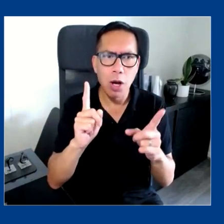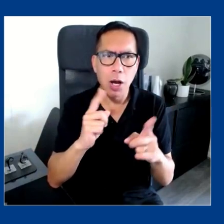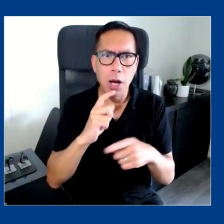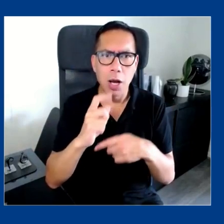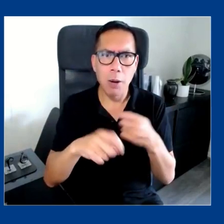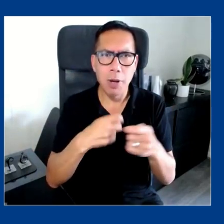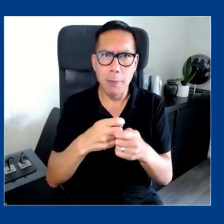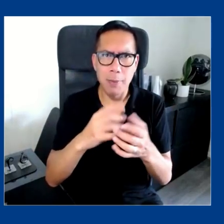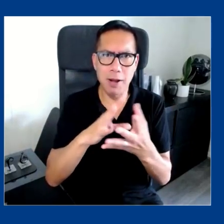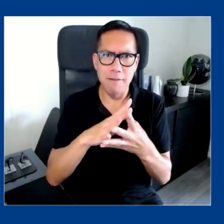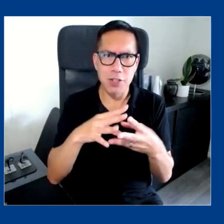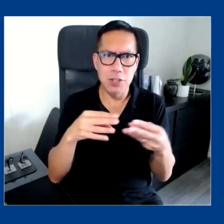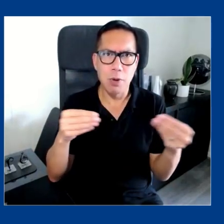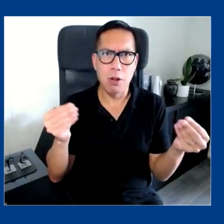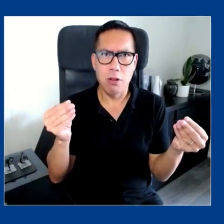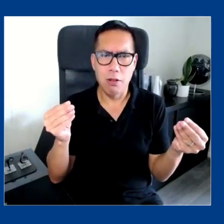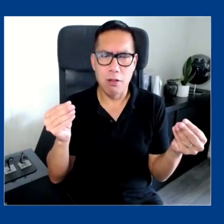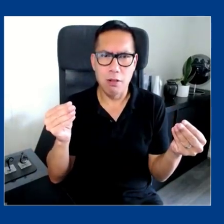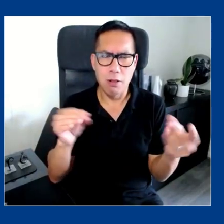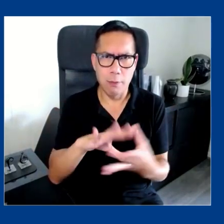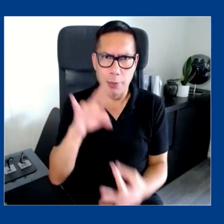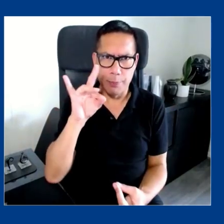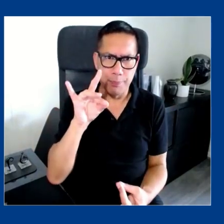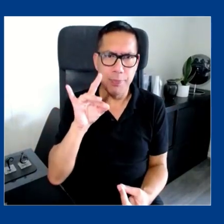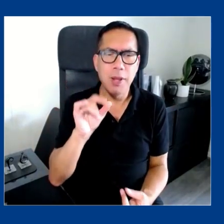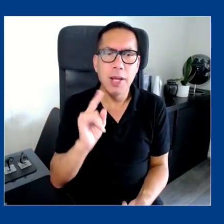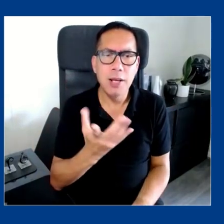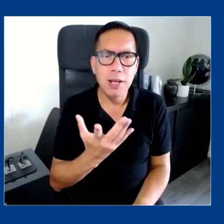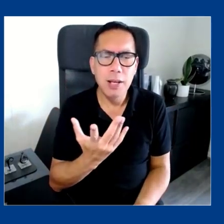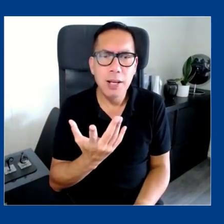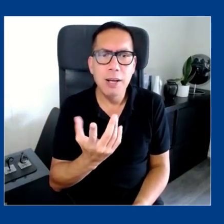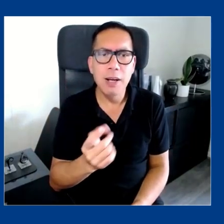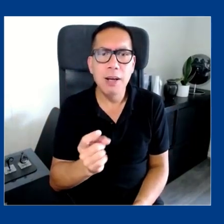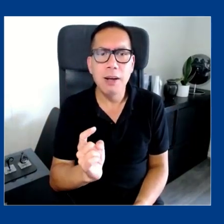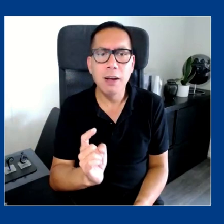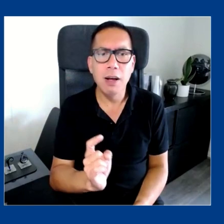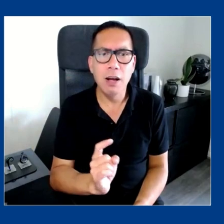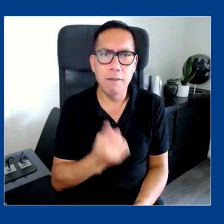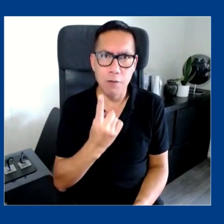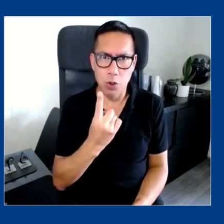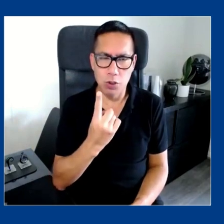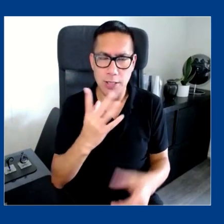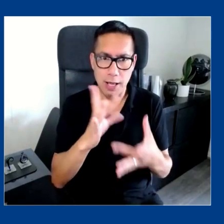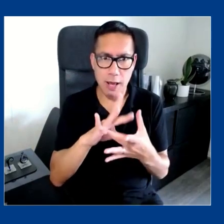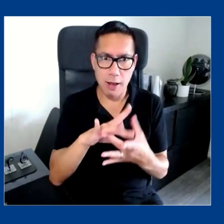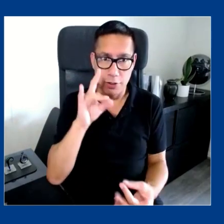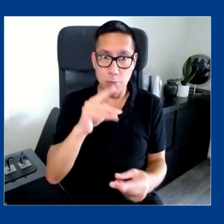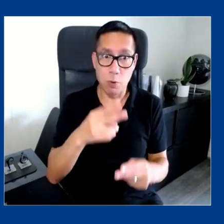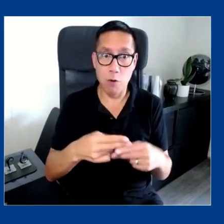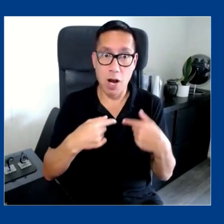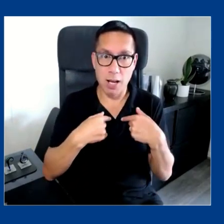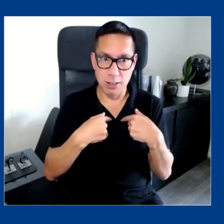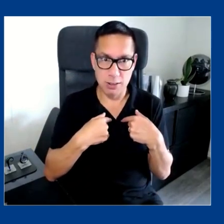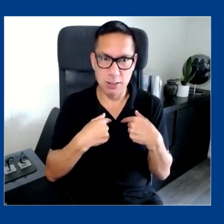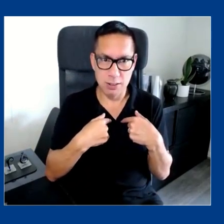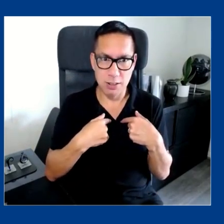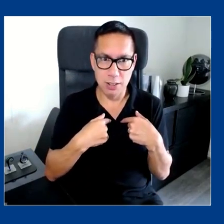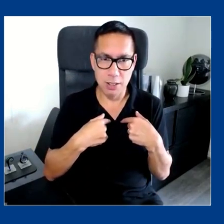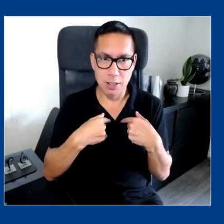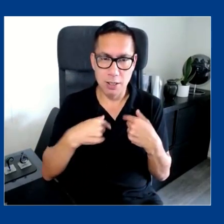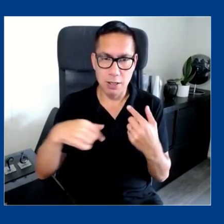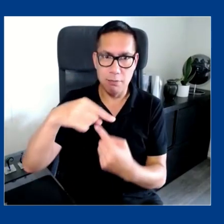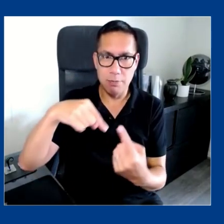the invisible realm. So ancestors, they are in invisible realm for us, but they are, we are visible for